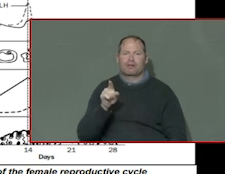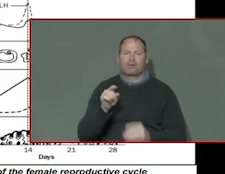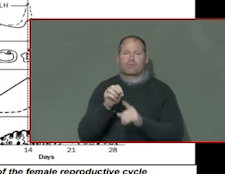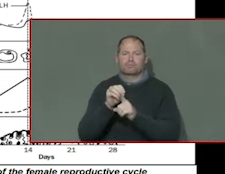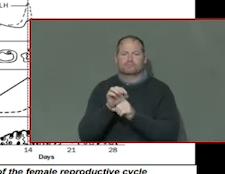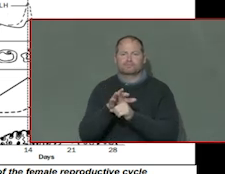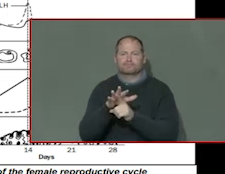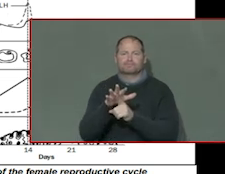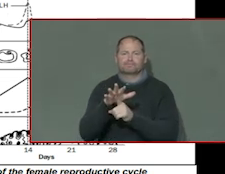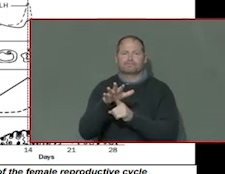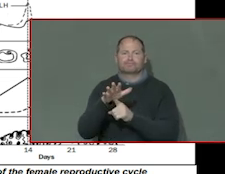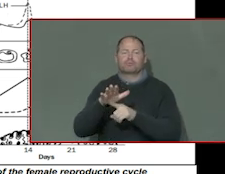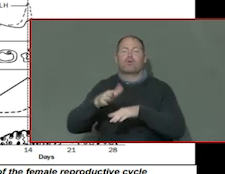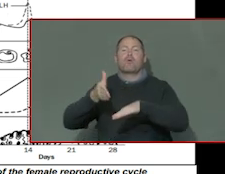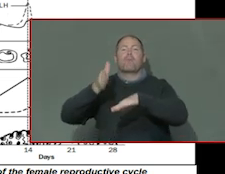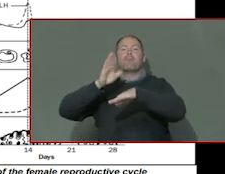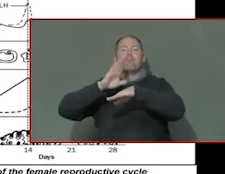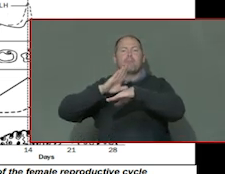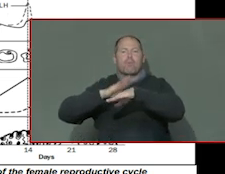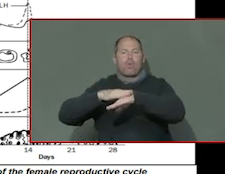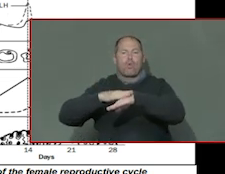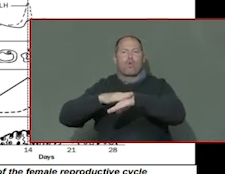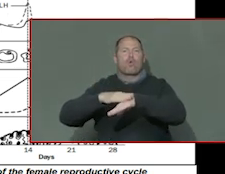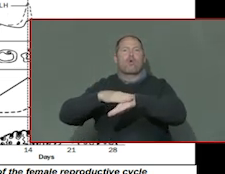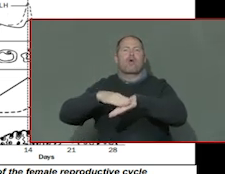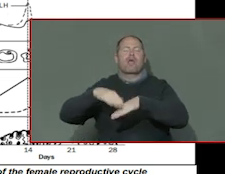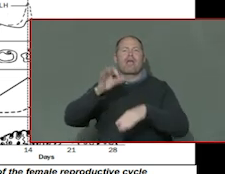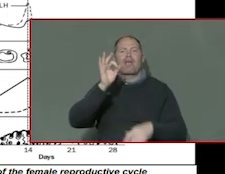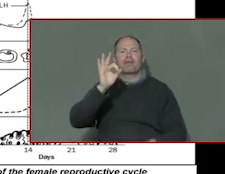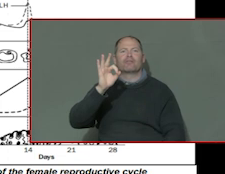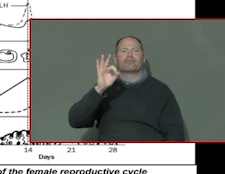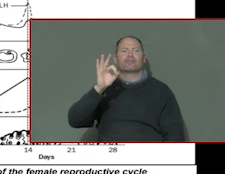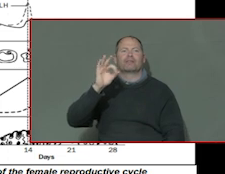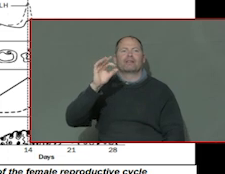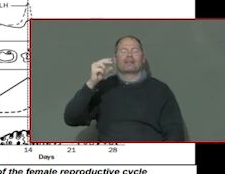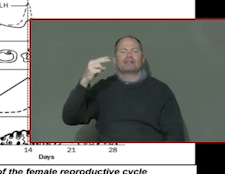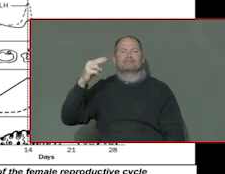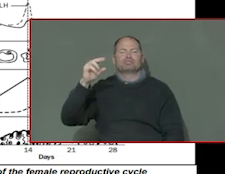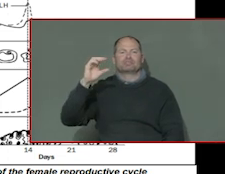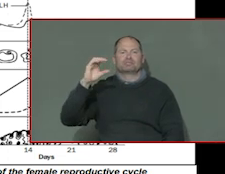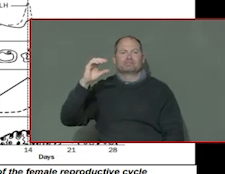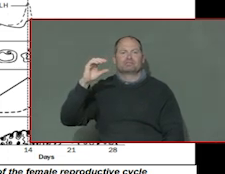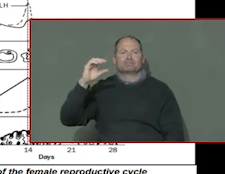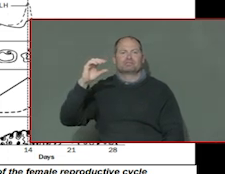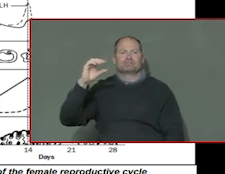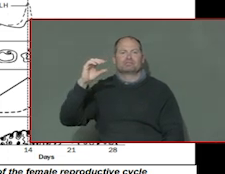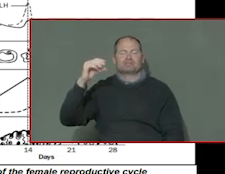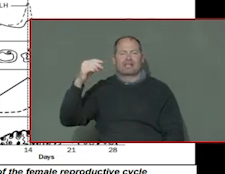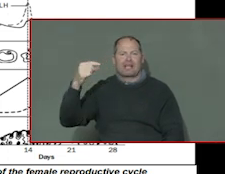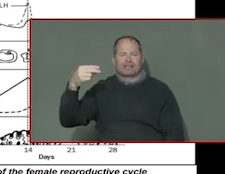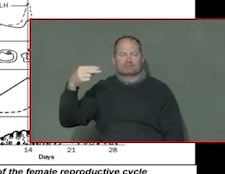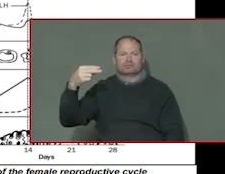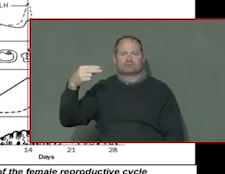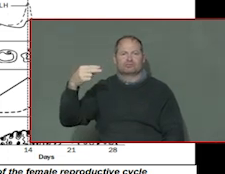to secrete more FSH. Then we start with the word FSH. Because of